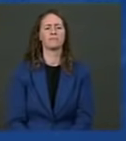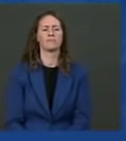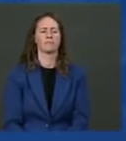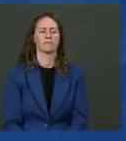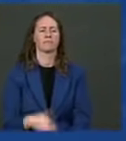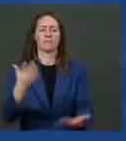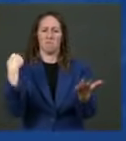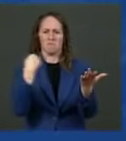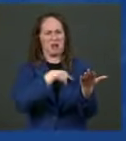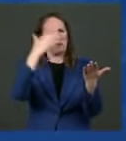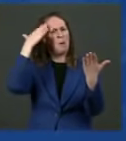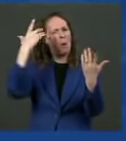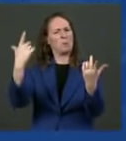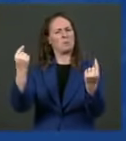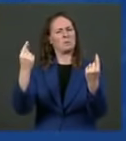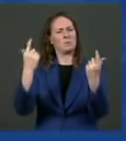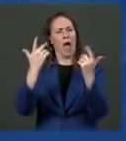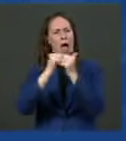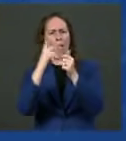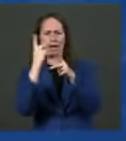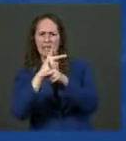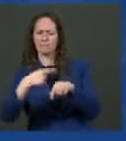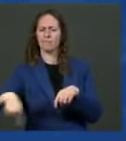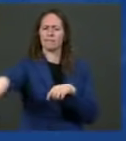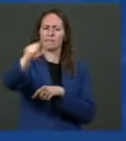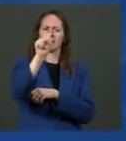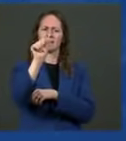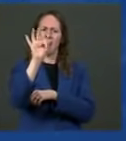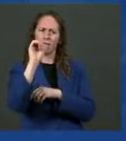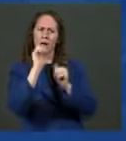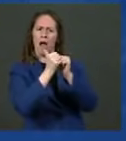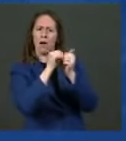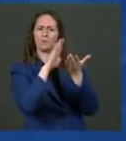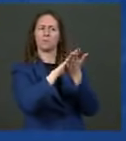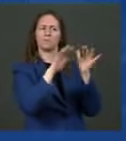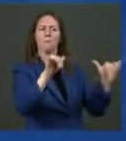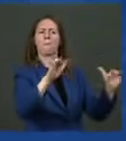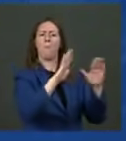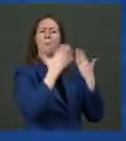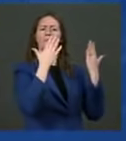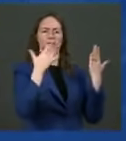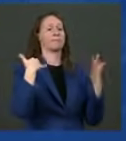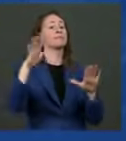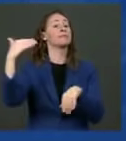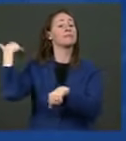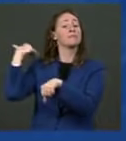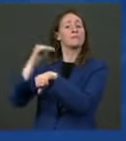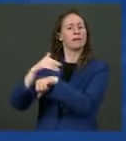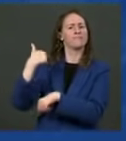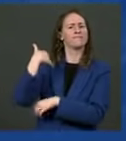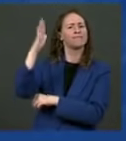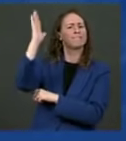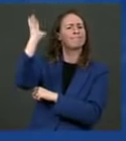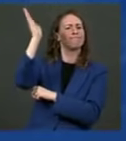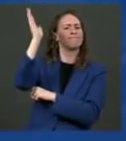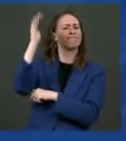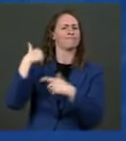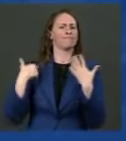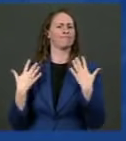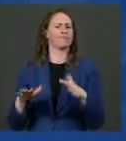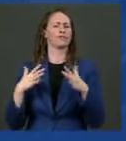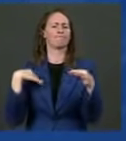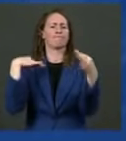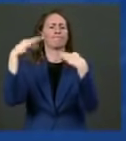open. And we have the tools to do it. Last night, I laid out a plan for the fall to beat this pandemic.